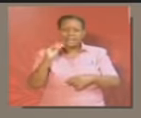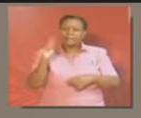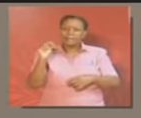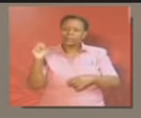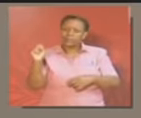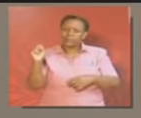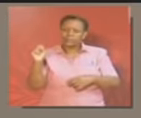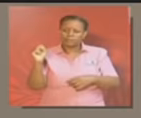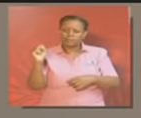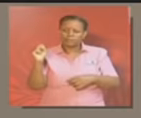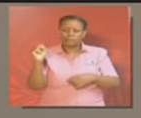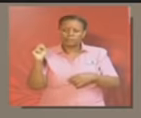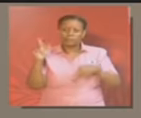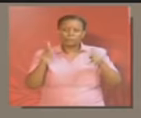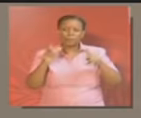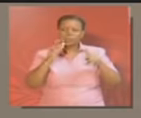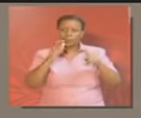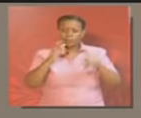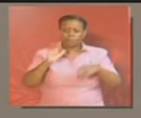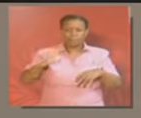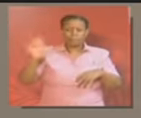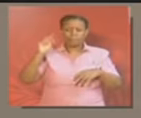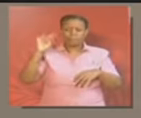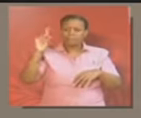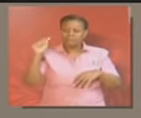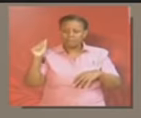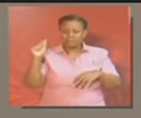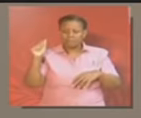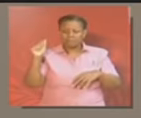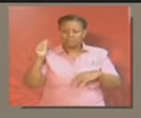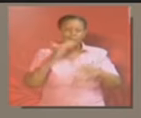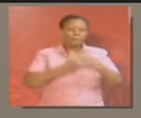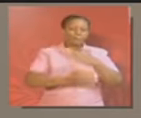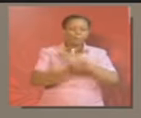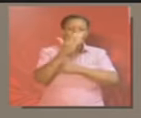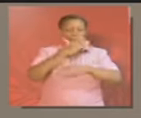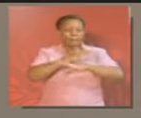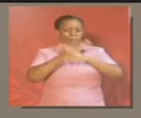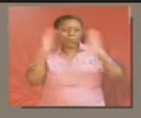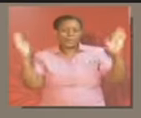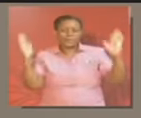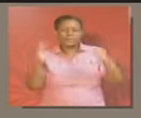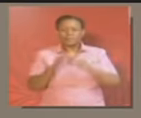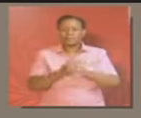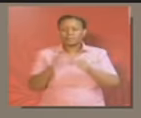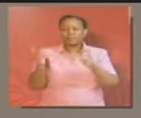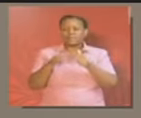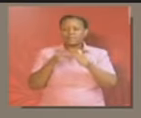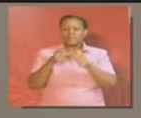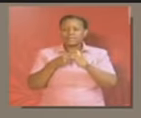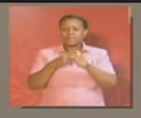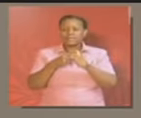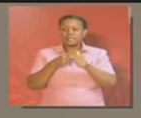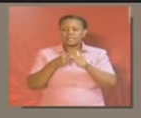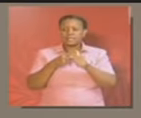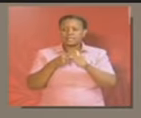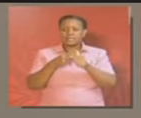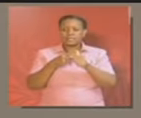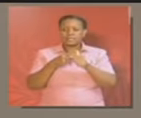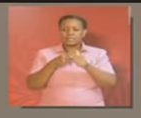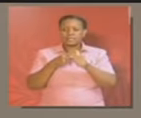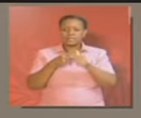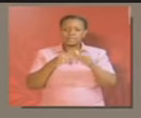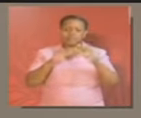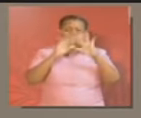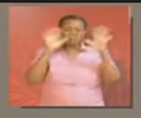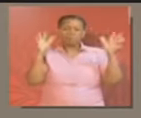members of the listening and viewing audience, good morning. Today we move quickly into our first map, which will be a map of cases which we record